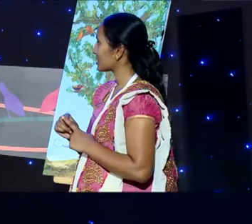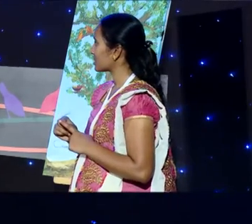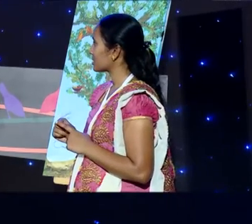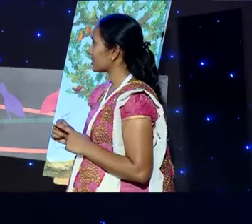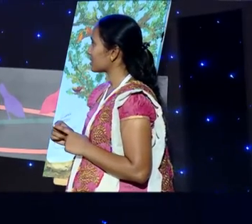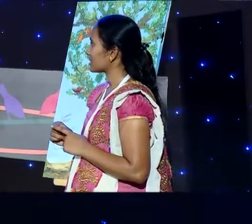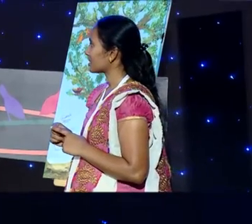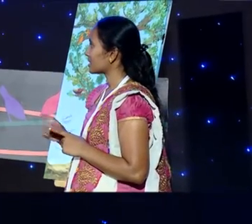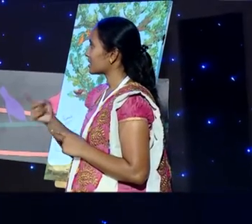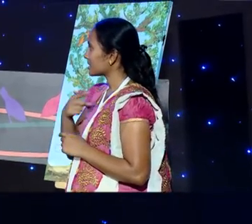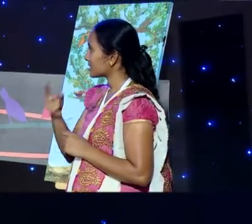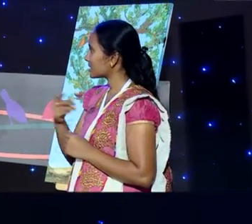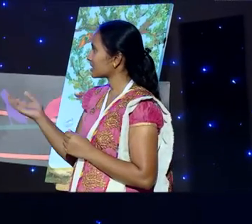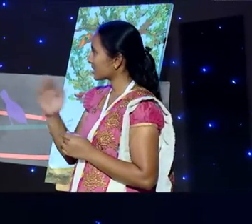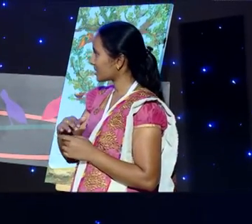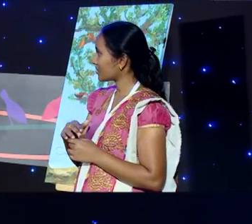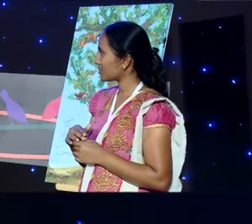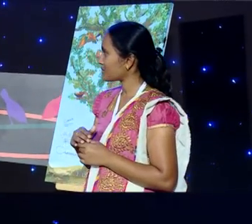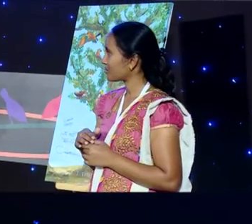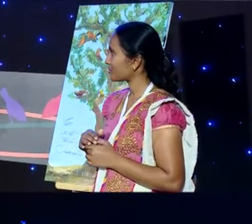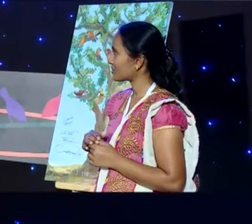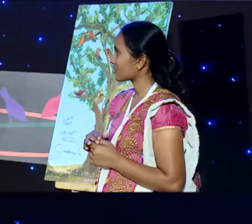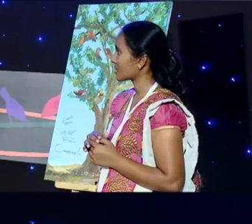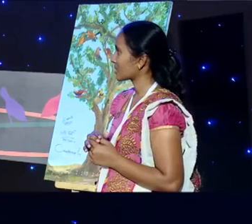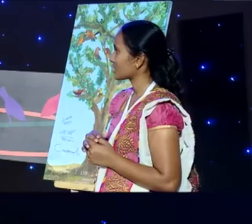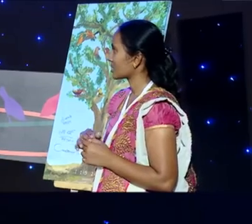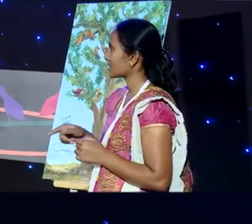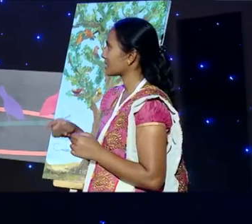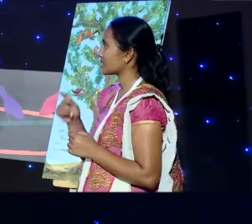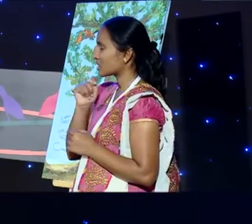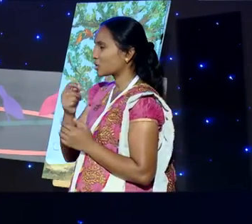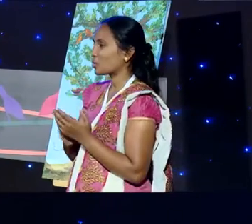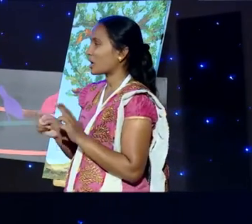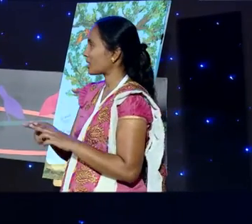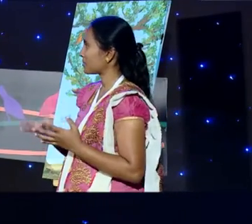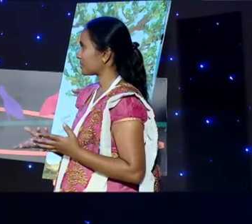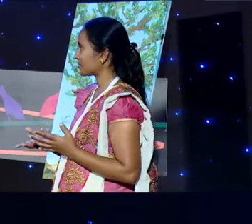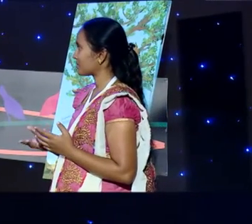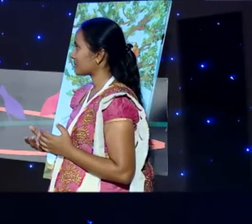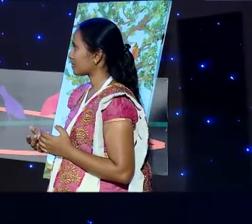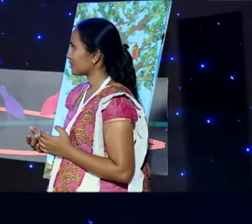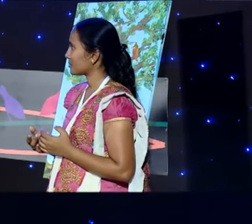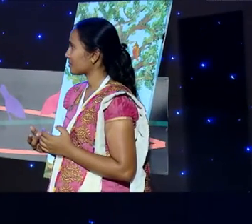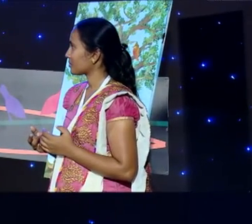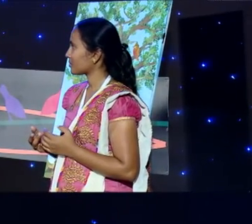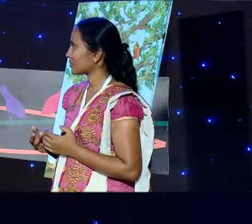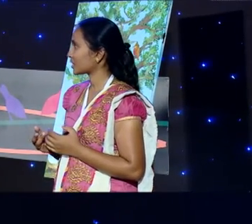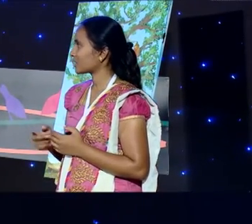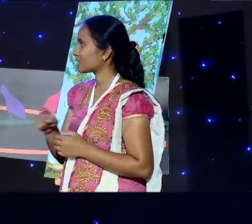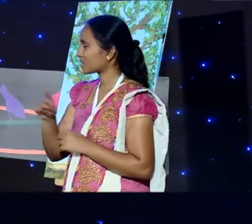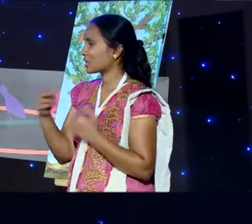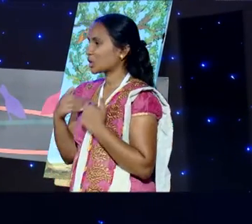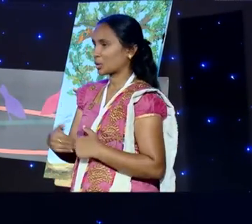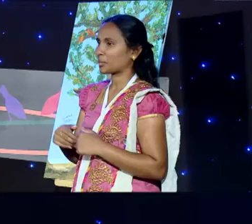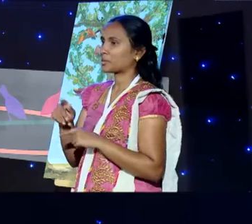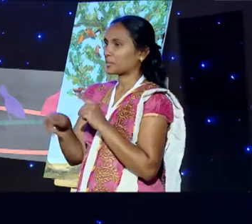volunteer. He says, hey man, can you come here? This is pretty amazing what you guys are doing. This is a testament to like the human spirit. I